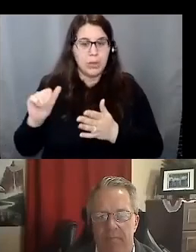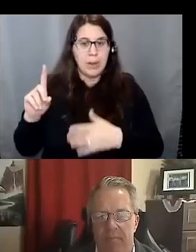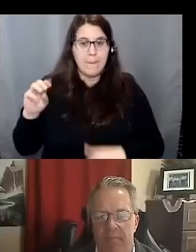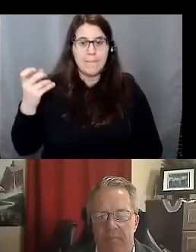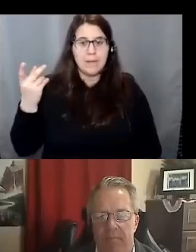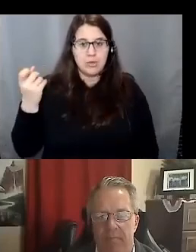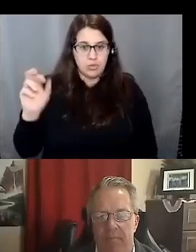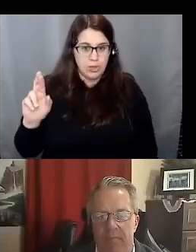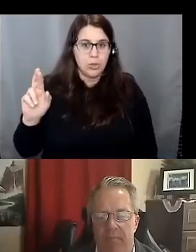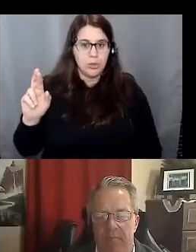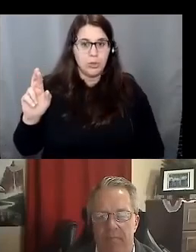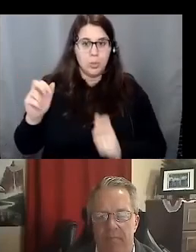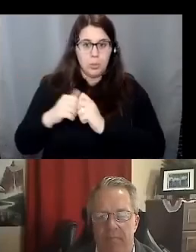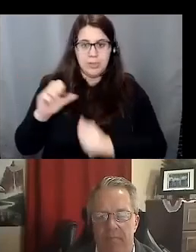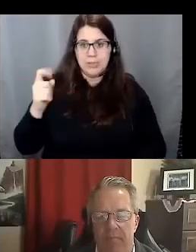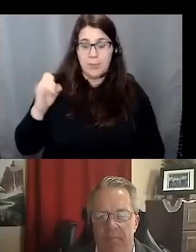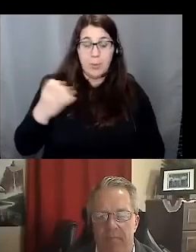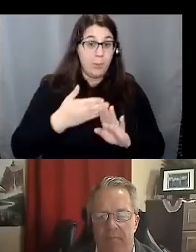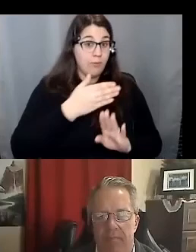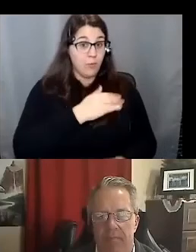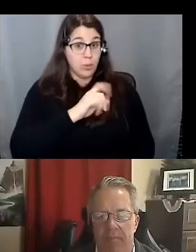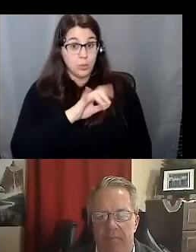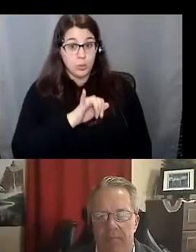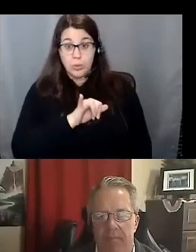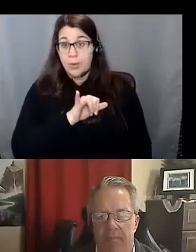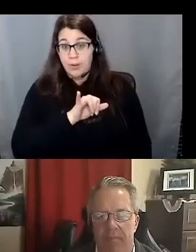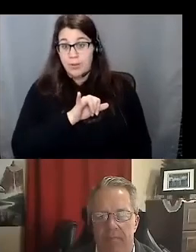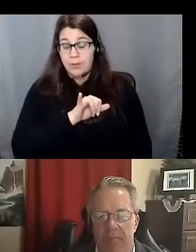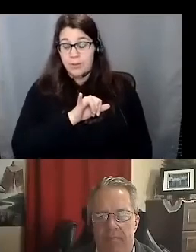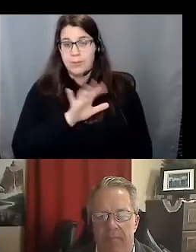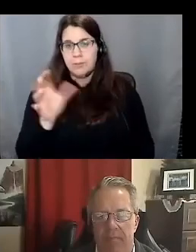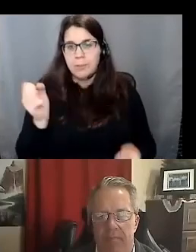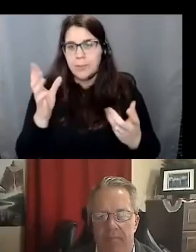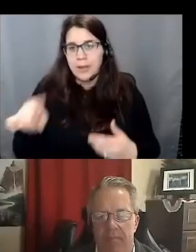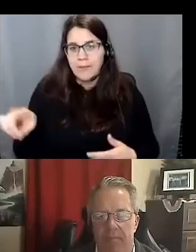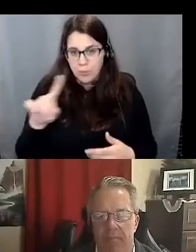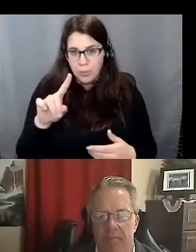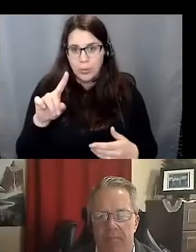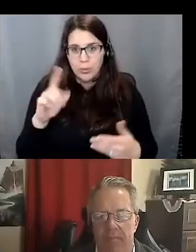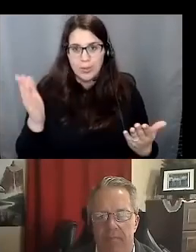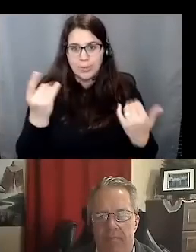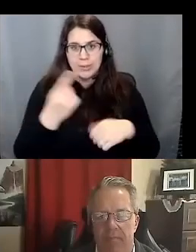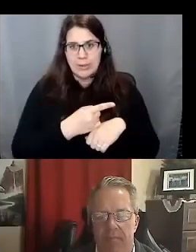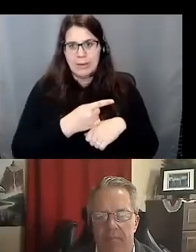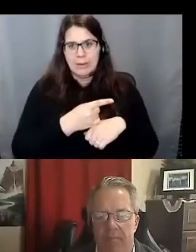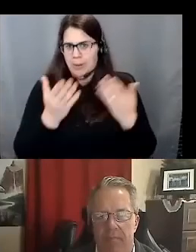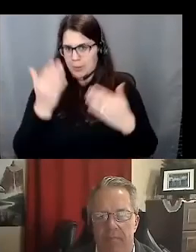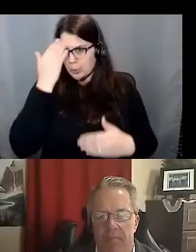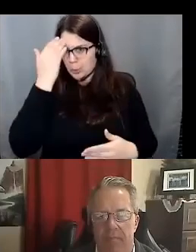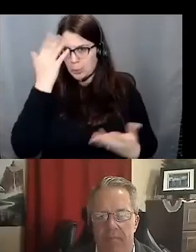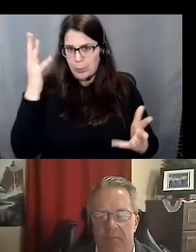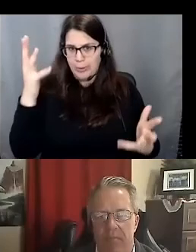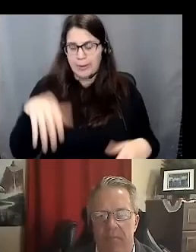And so prior to July, so many of you folks on the webinar today may know that. You might be familiar